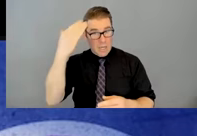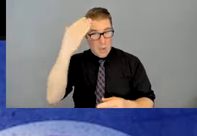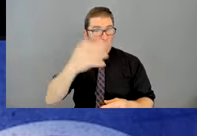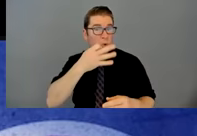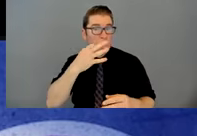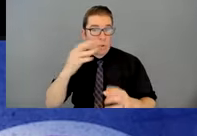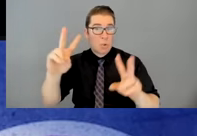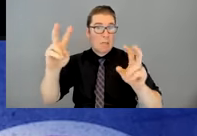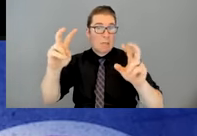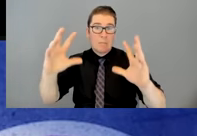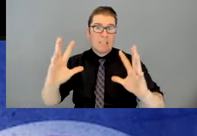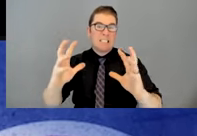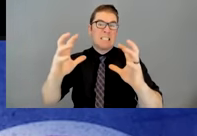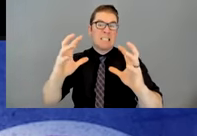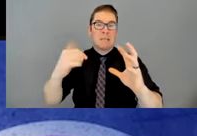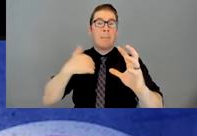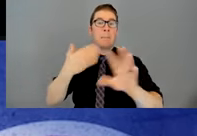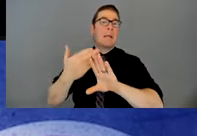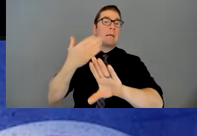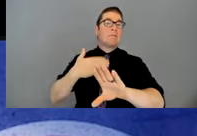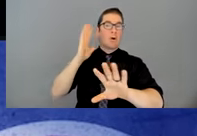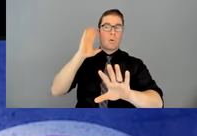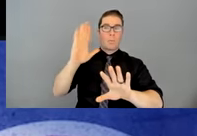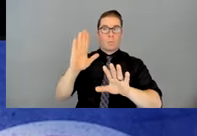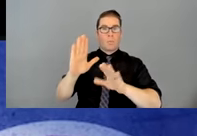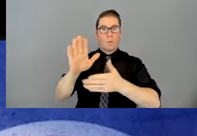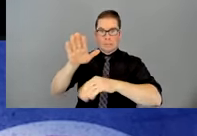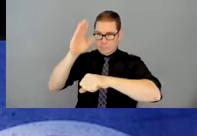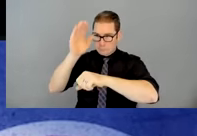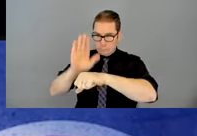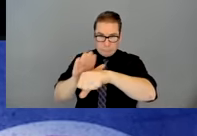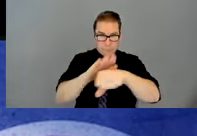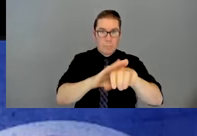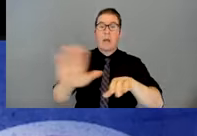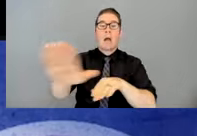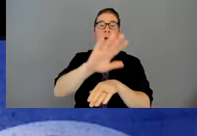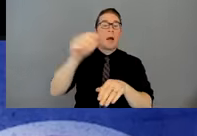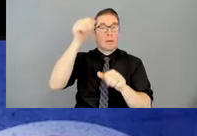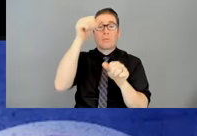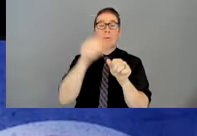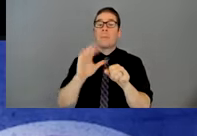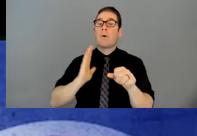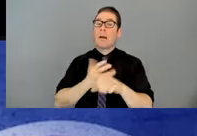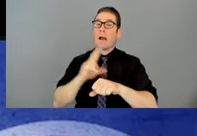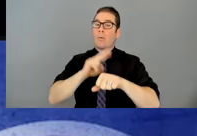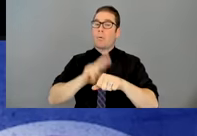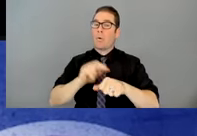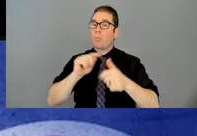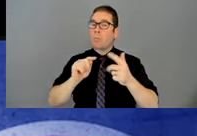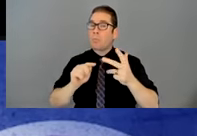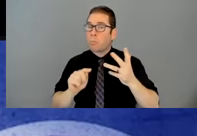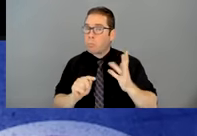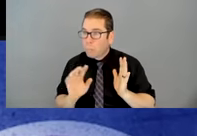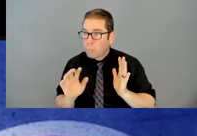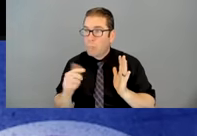getting contentious, I will stop it, right? And say, let's remember our norms, that we